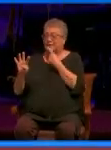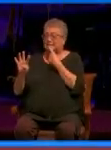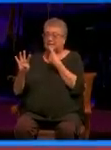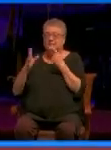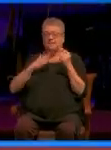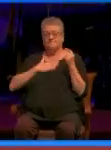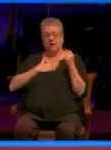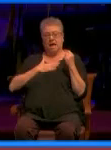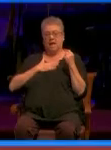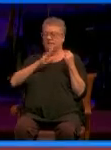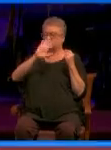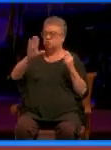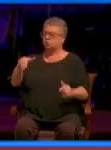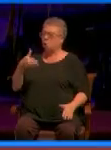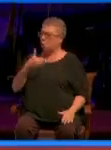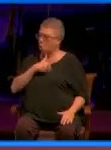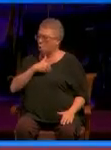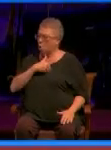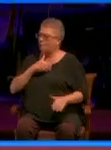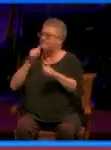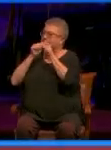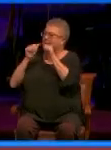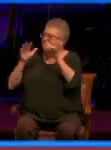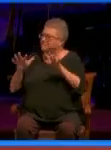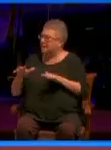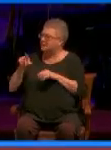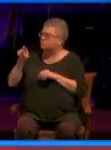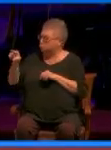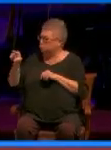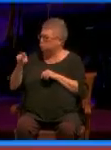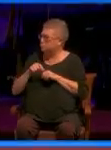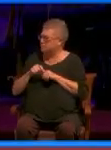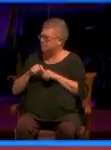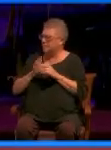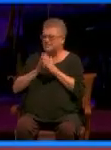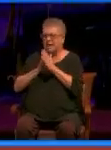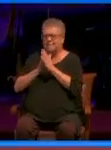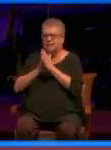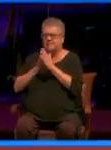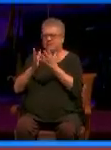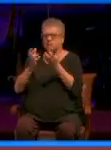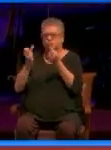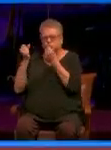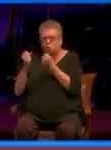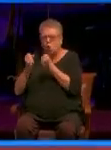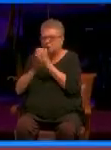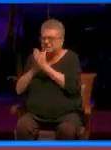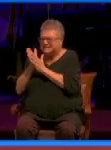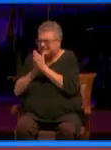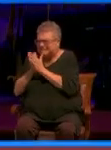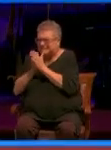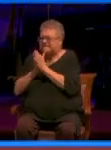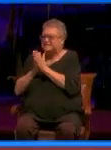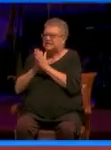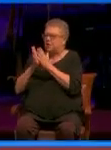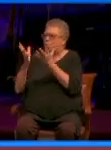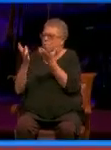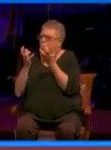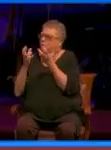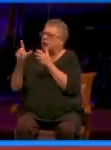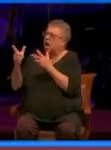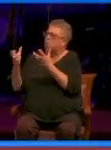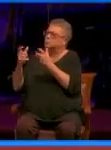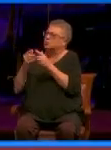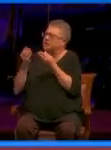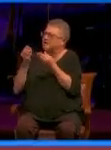my soul may bless you. It is a passionate plea of a father saying, I want to